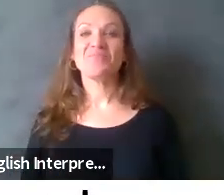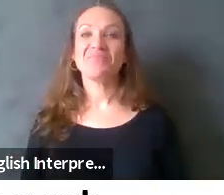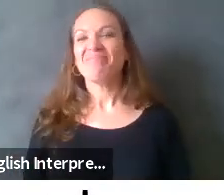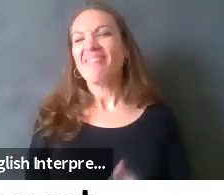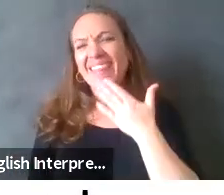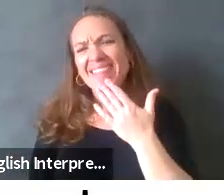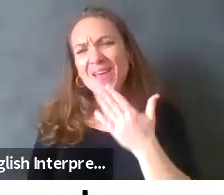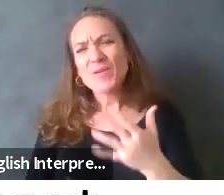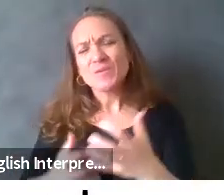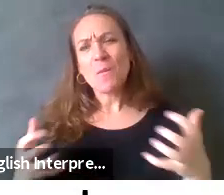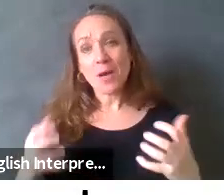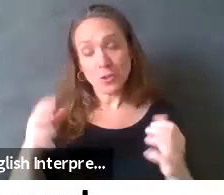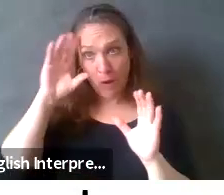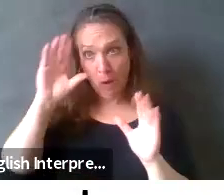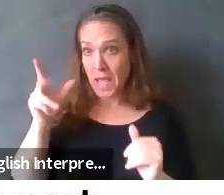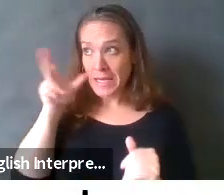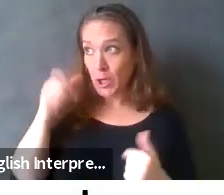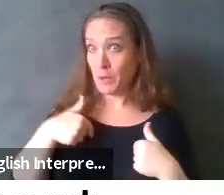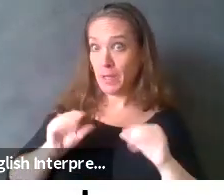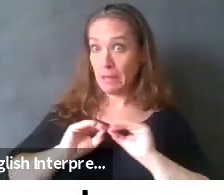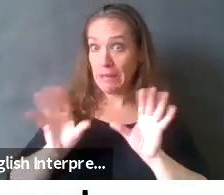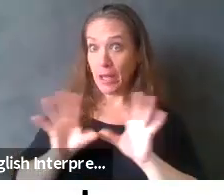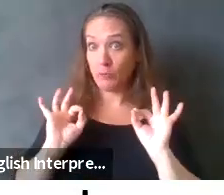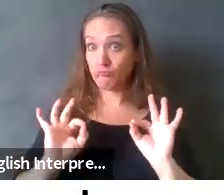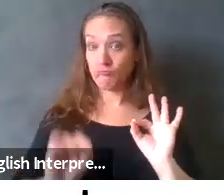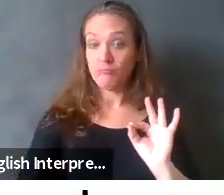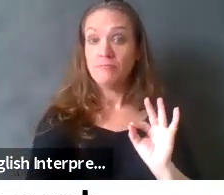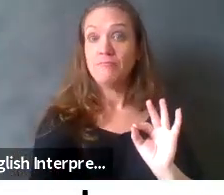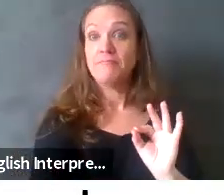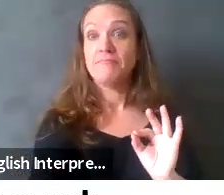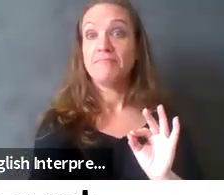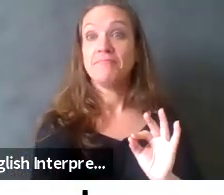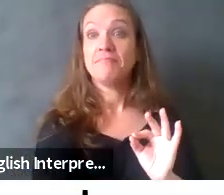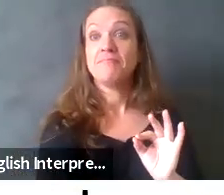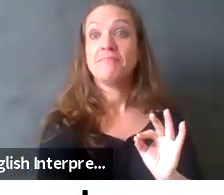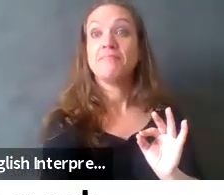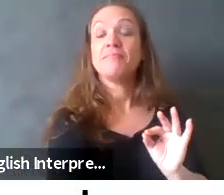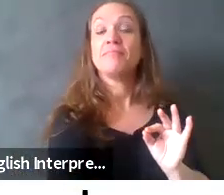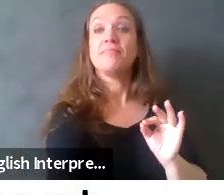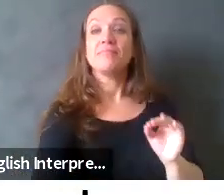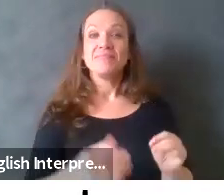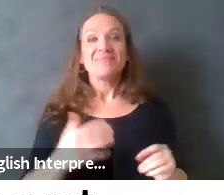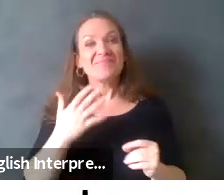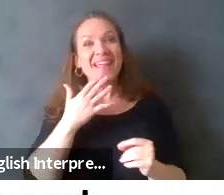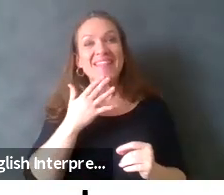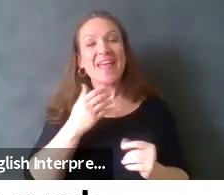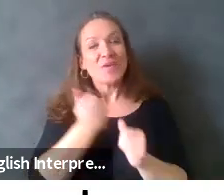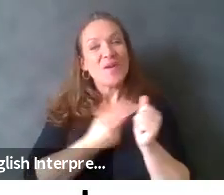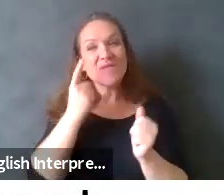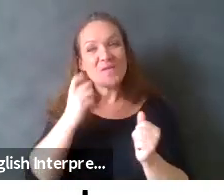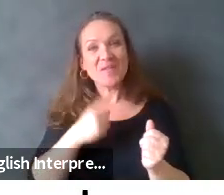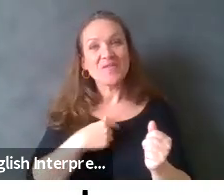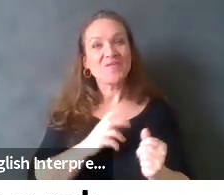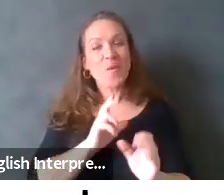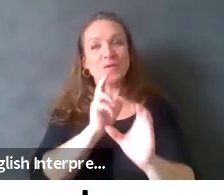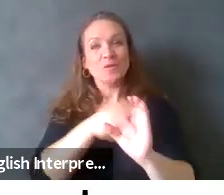Louis. I hope you can hear me all right. Just let me know if you can or cannot. Thank you everyone for attending this